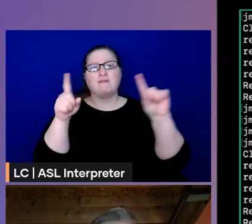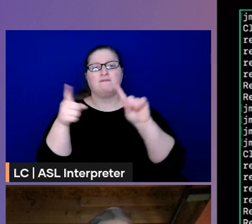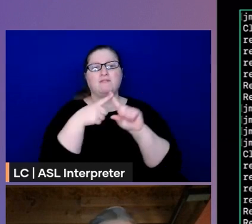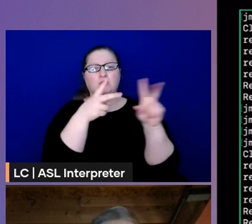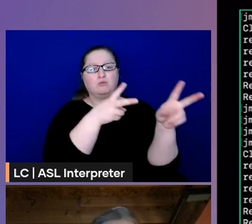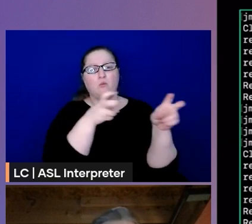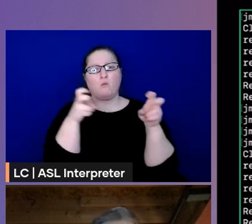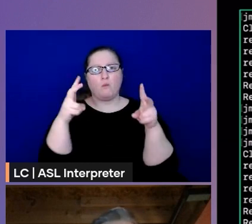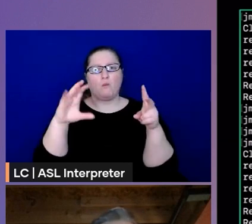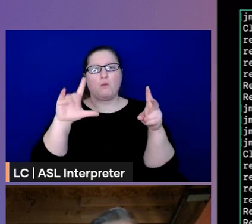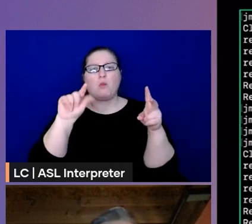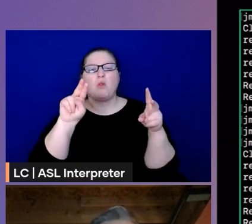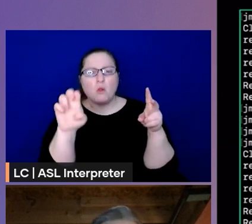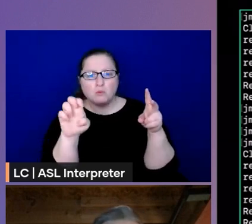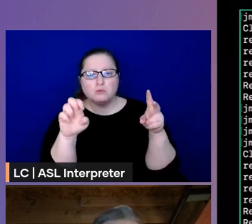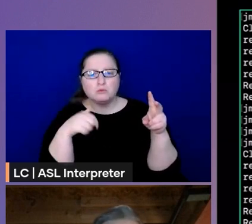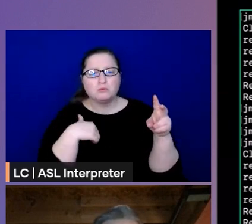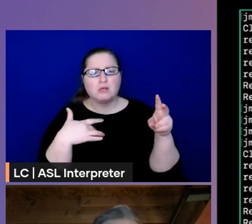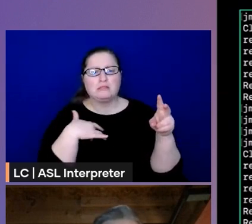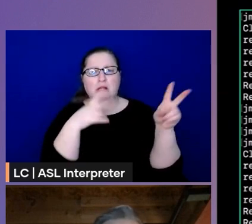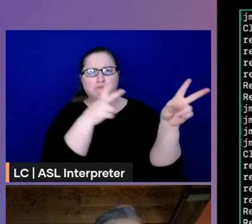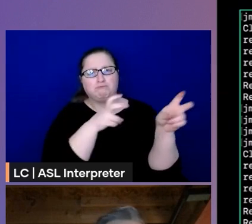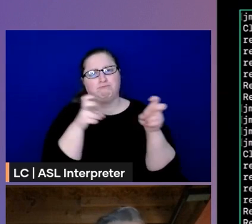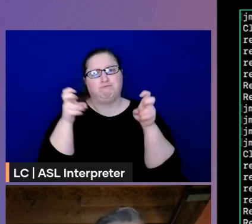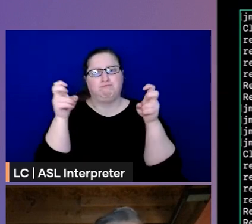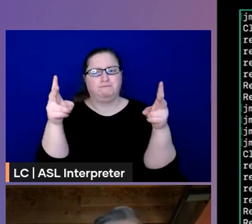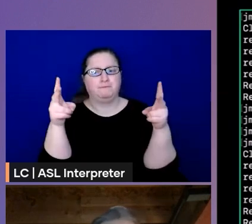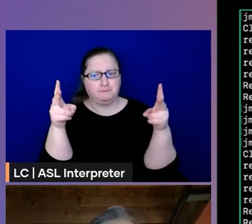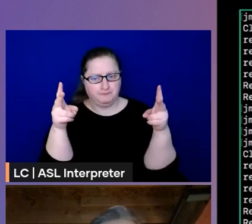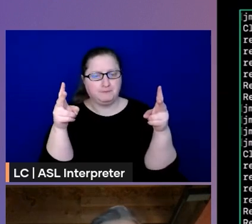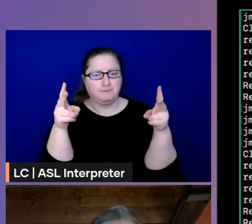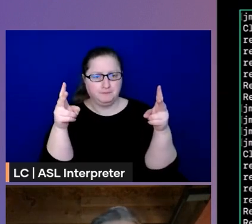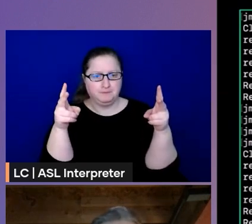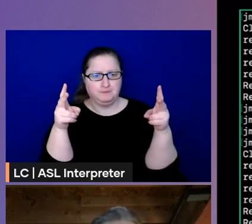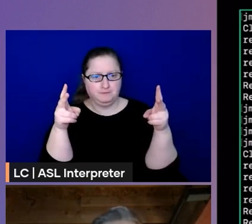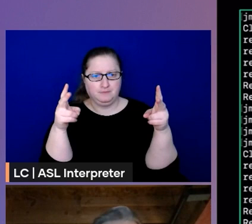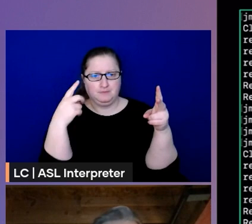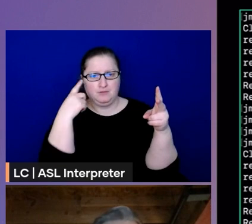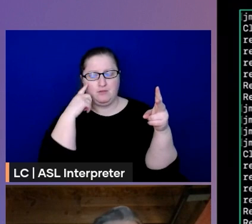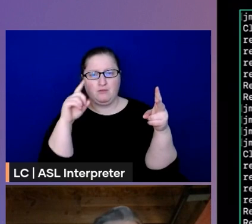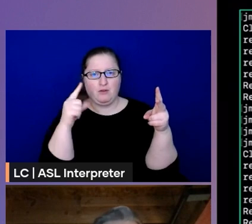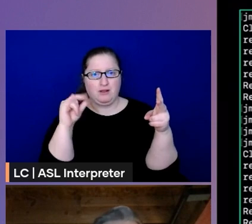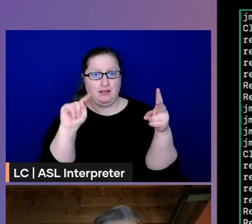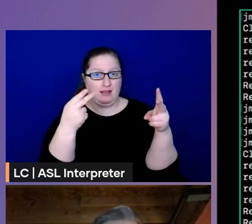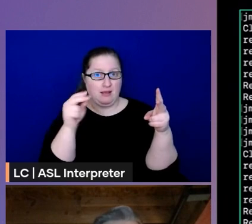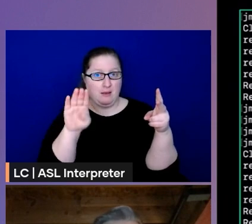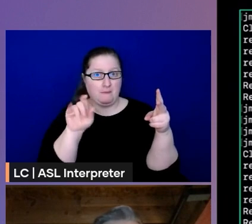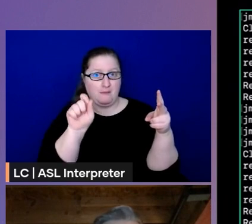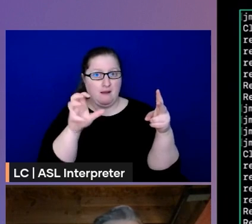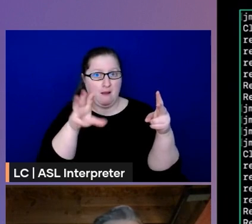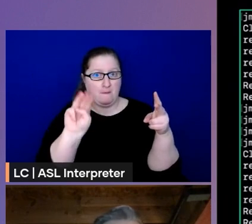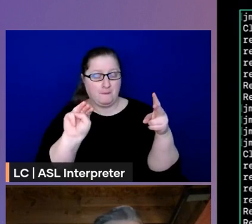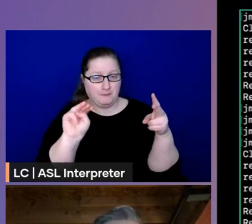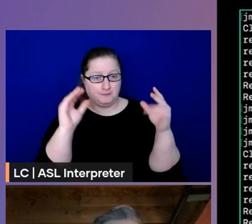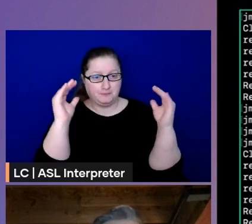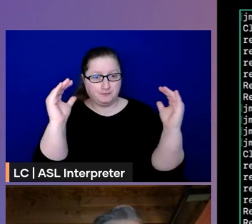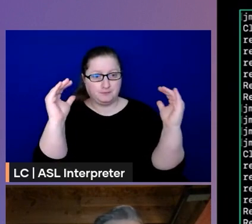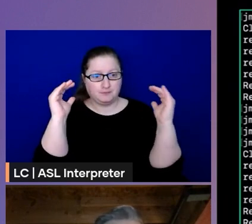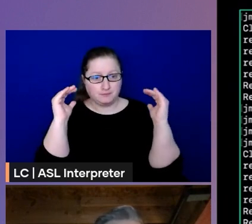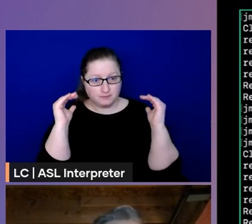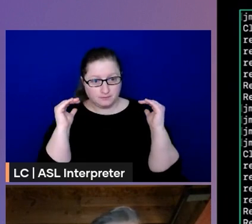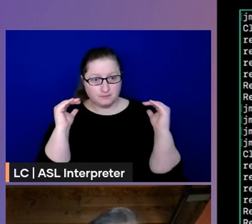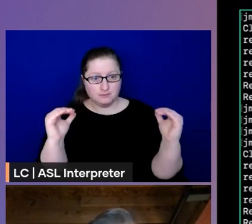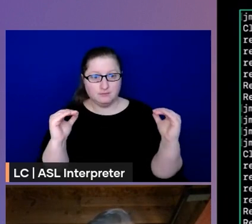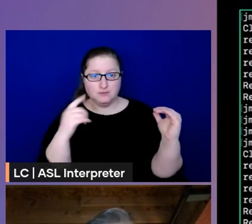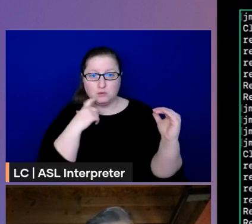them down. So here's my initial clone of the repo that I created up on github.com. And then my next step is